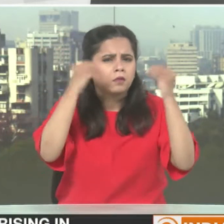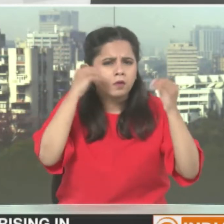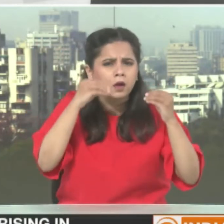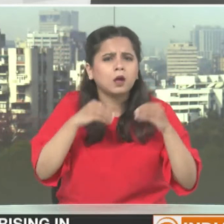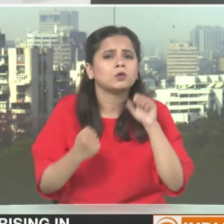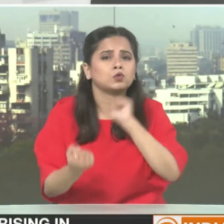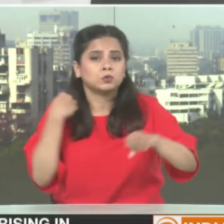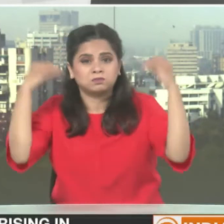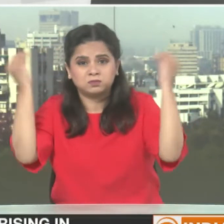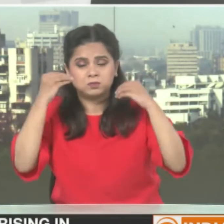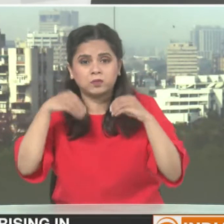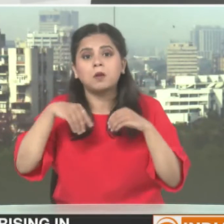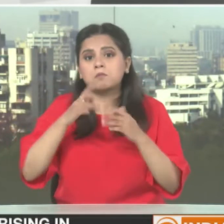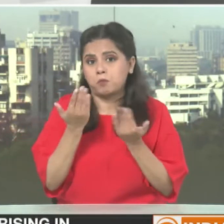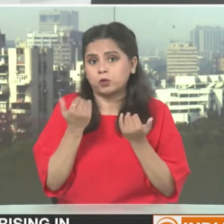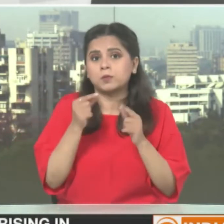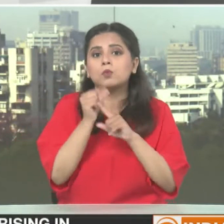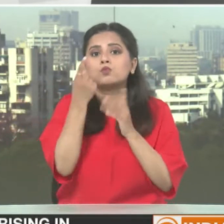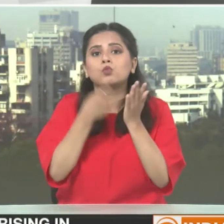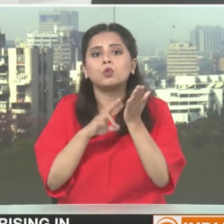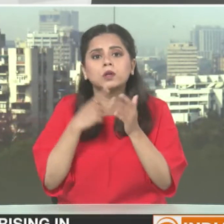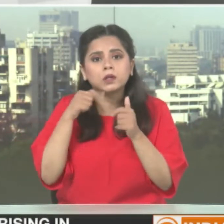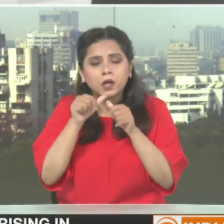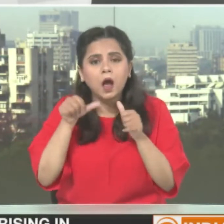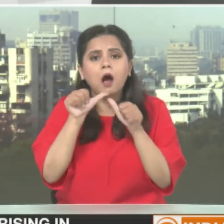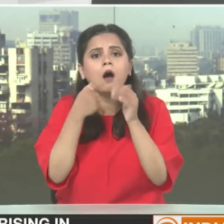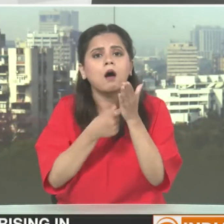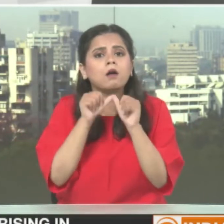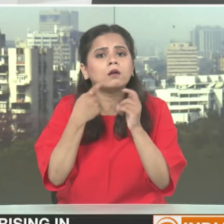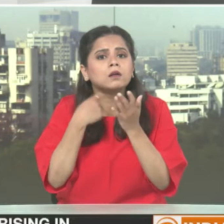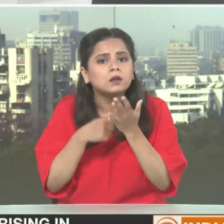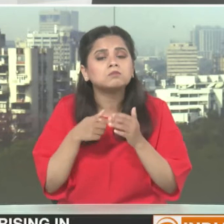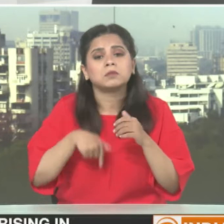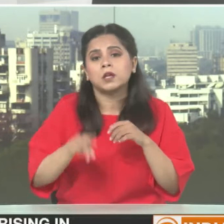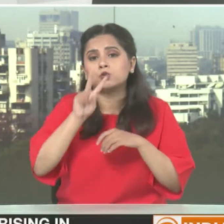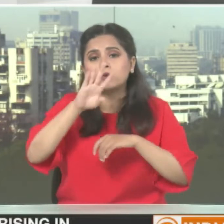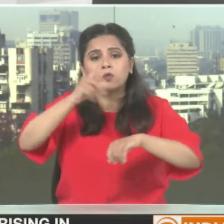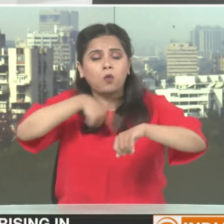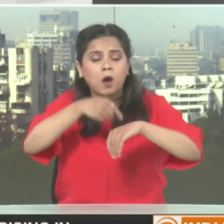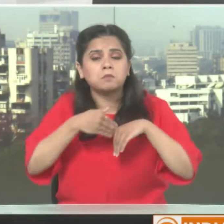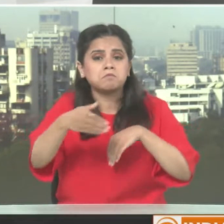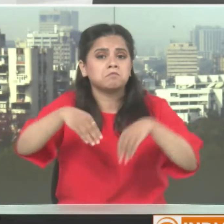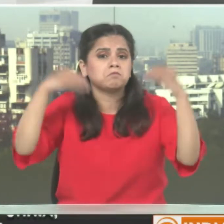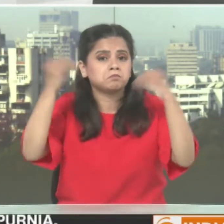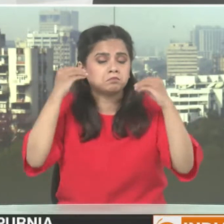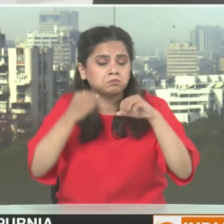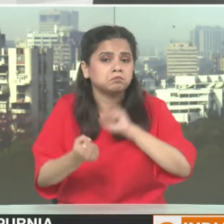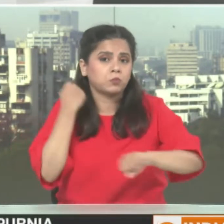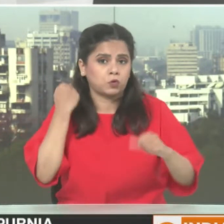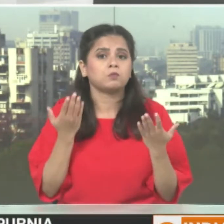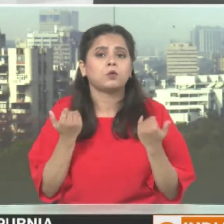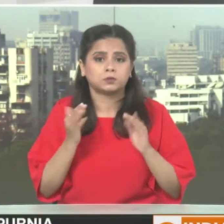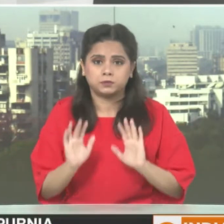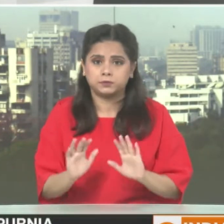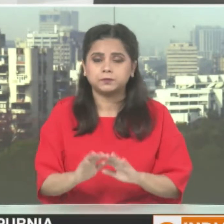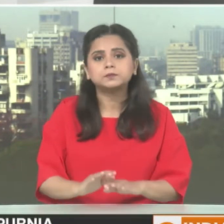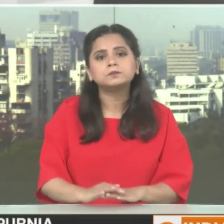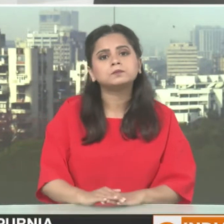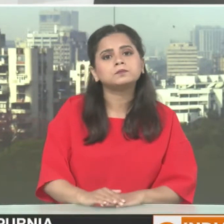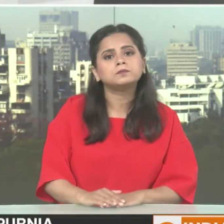Purnia, Kishanganj, Araria and Katihar during the next 24 hours.